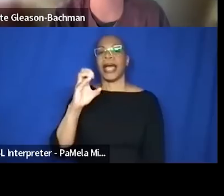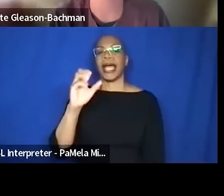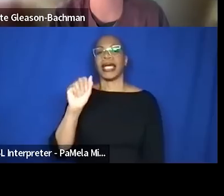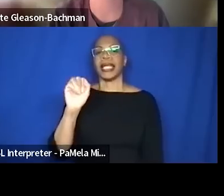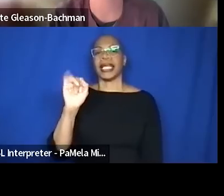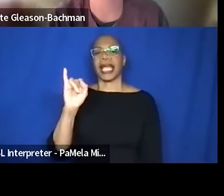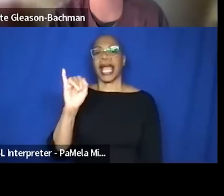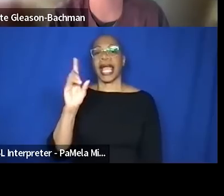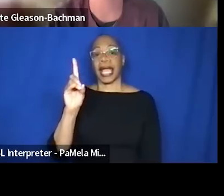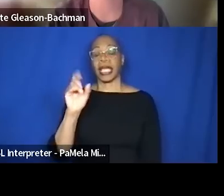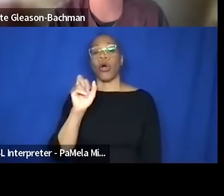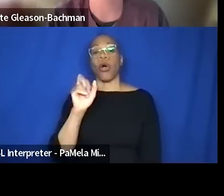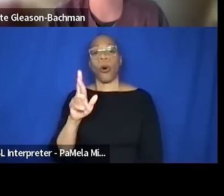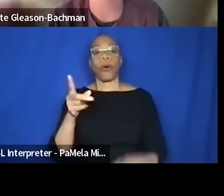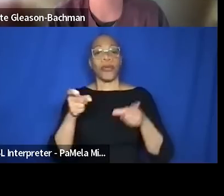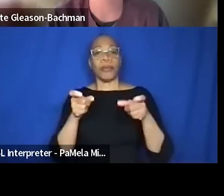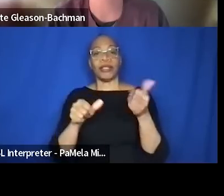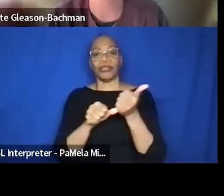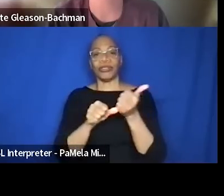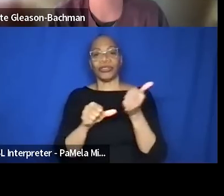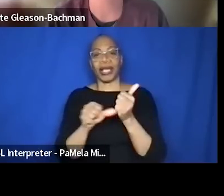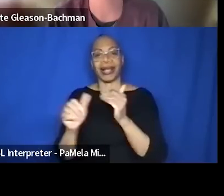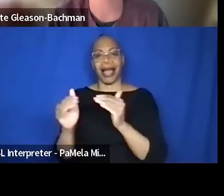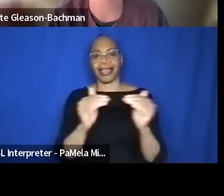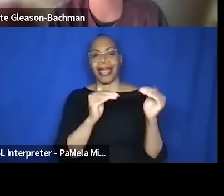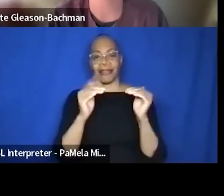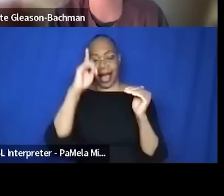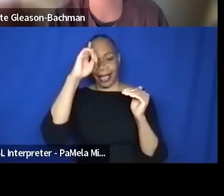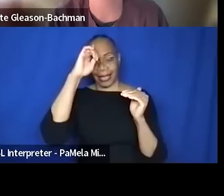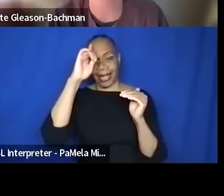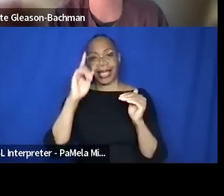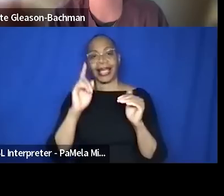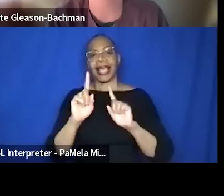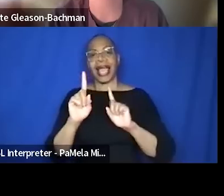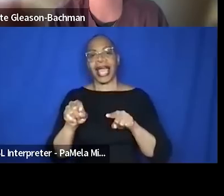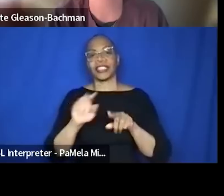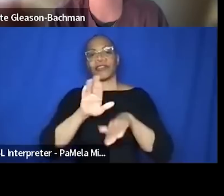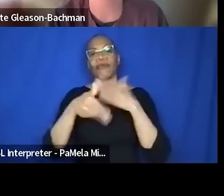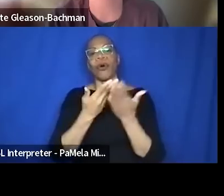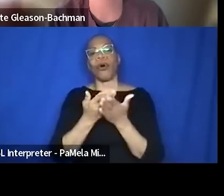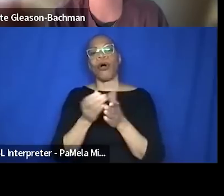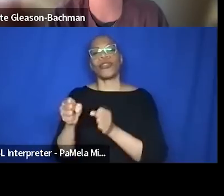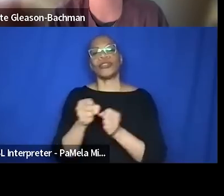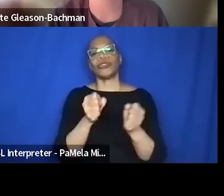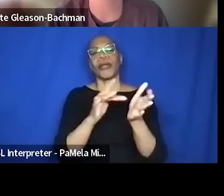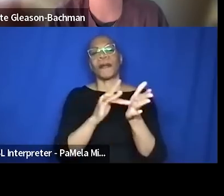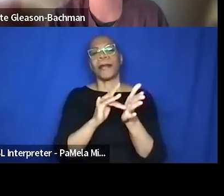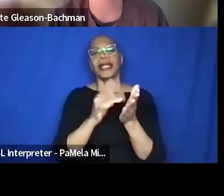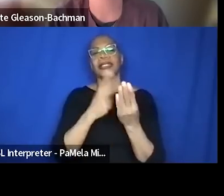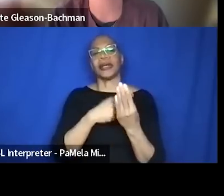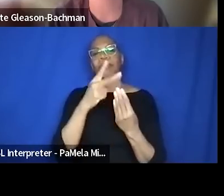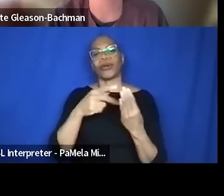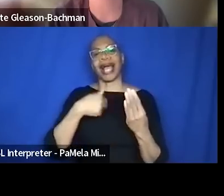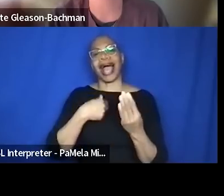state level. So I think the answer from all the street medicine programs that I have talked to across the country